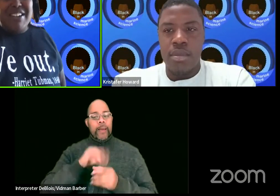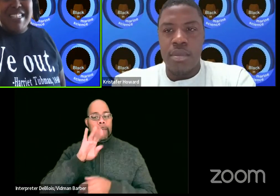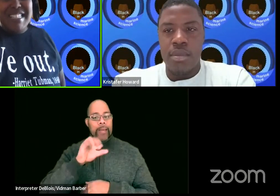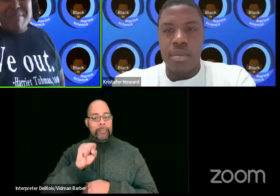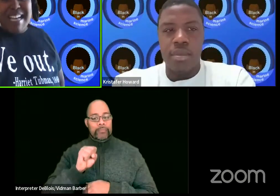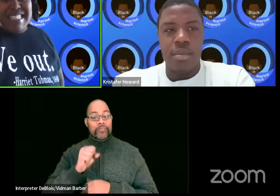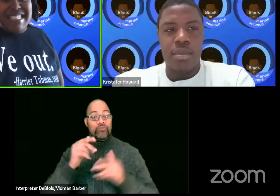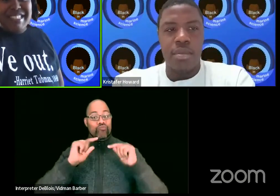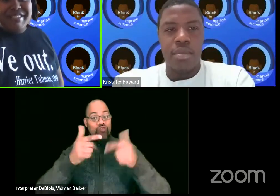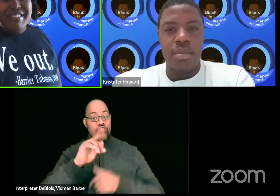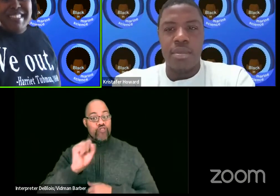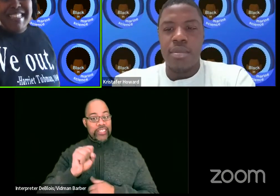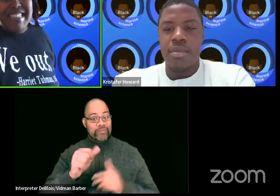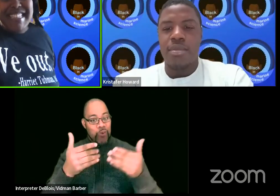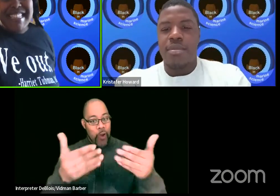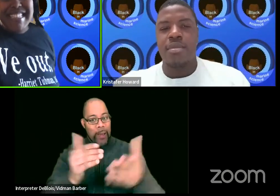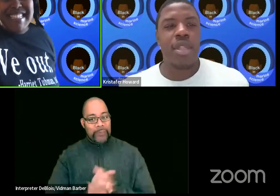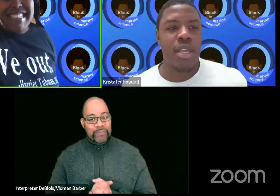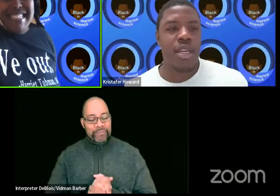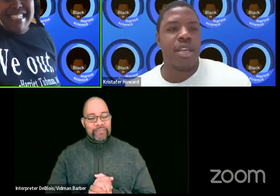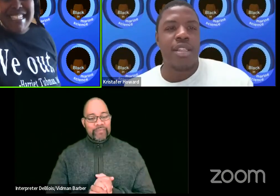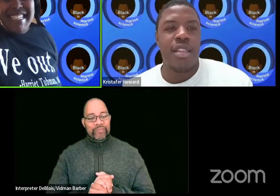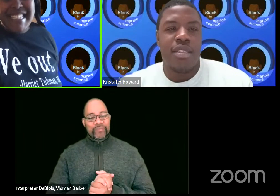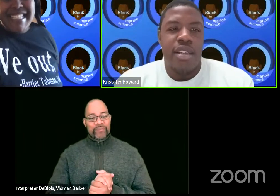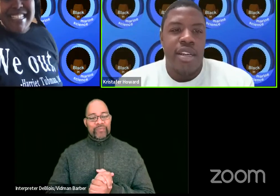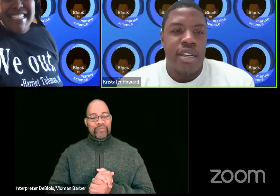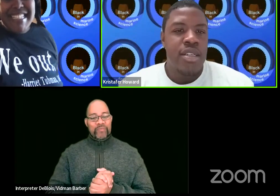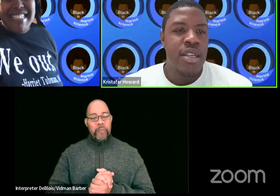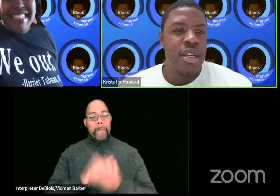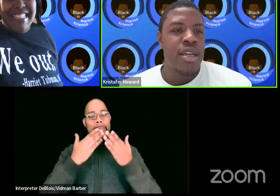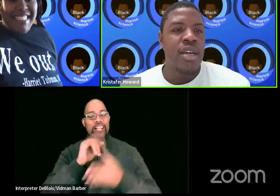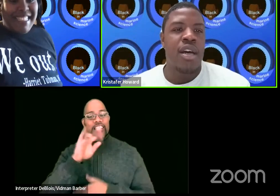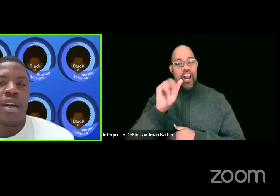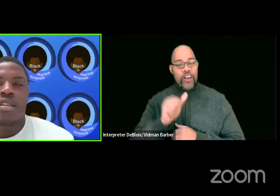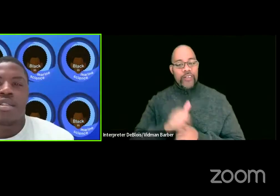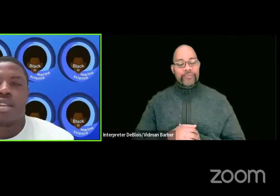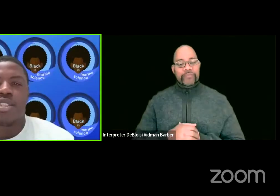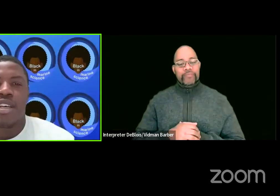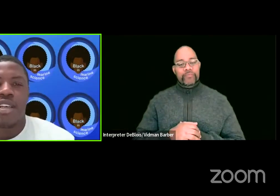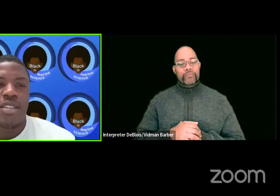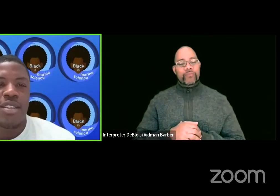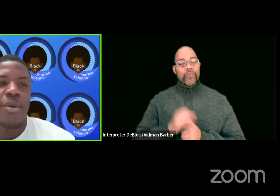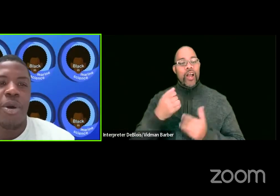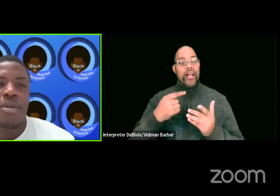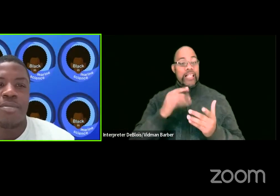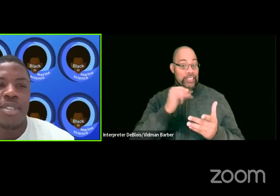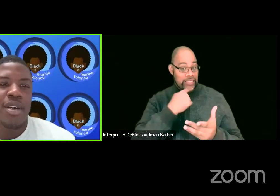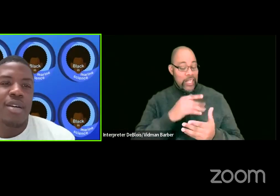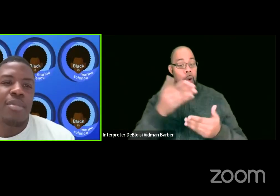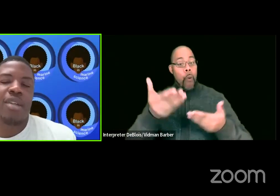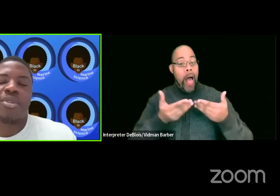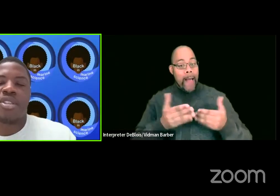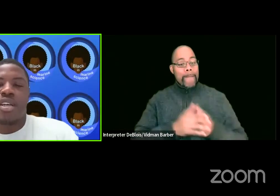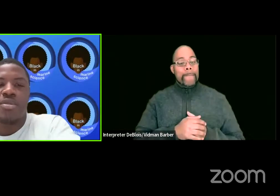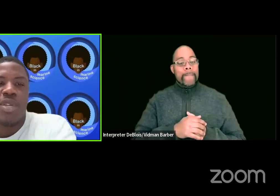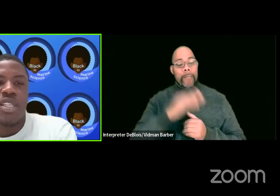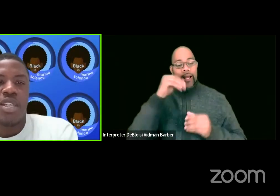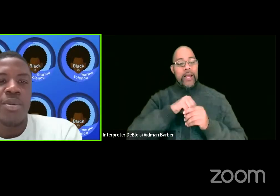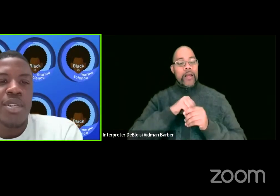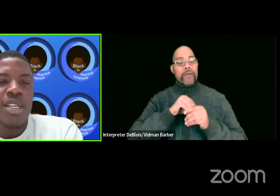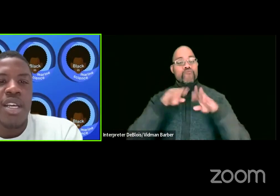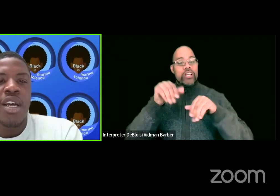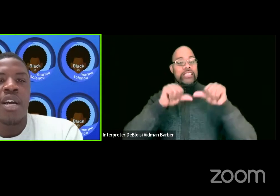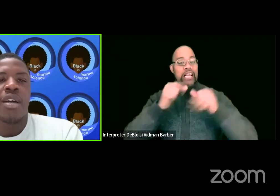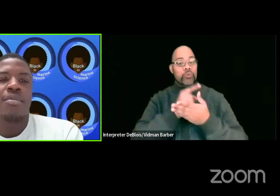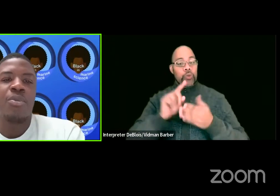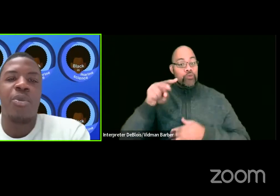All right, Chris, I'll pass it to you. Thanks, Tiara. So like you said, welcome to Black Marine Science Week